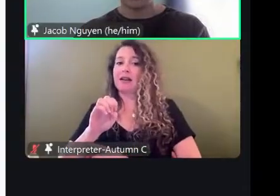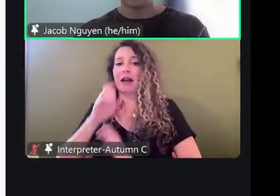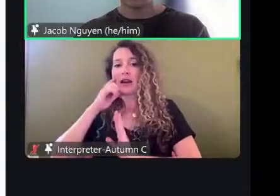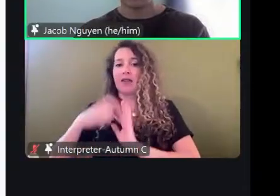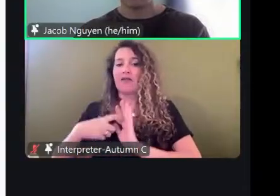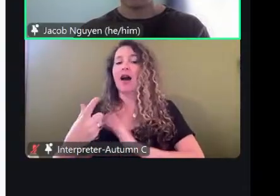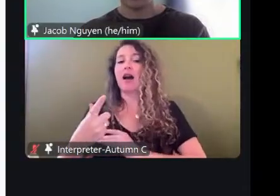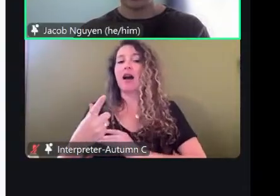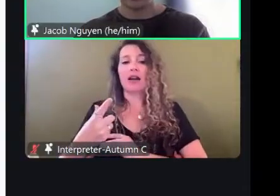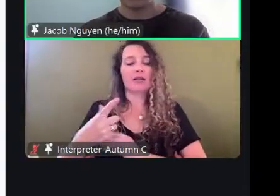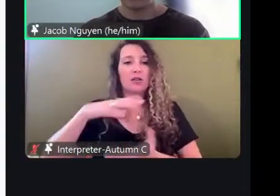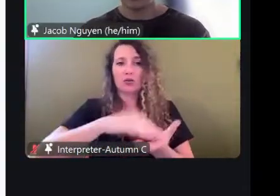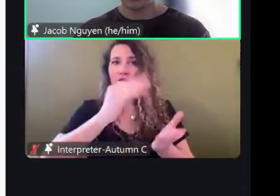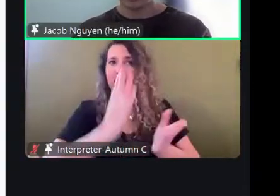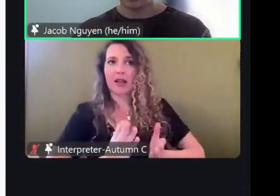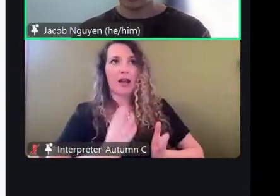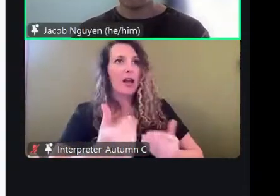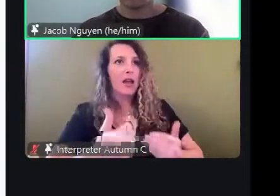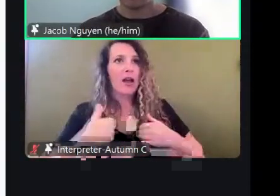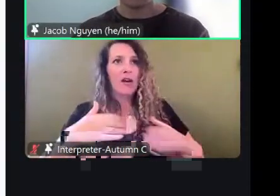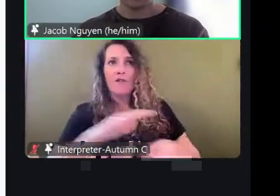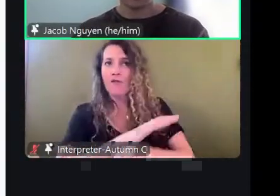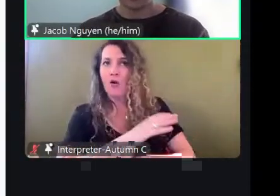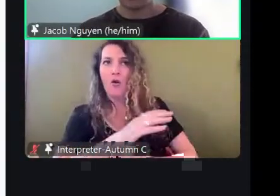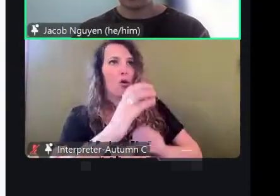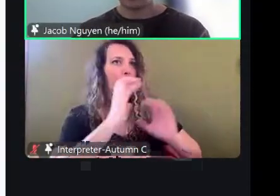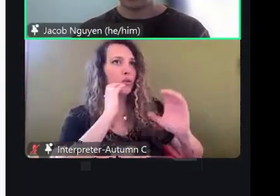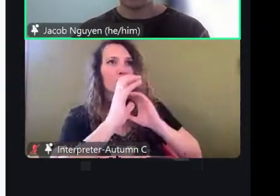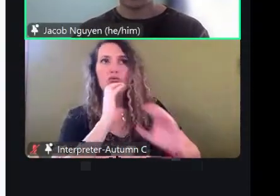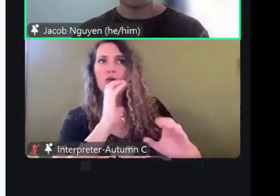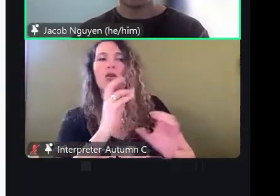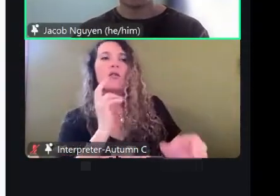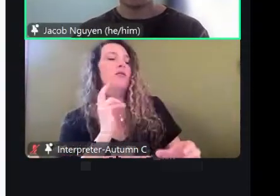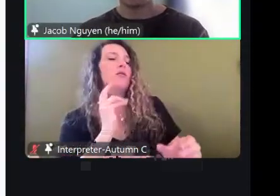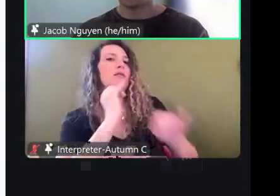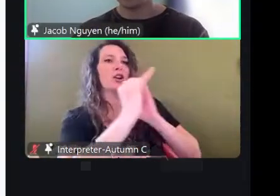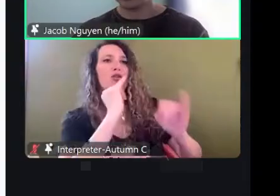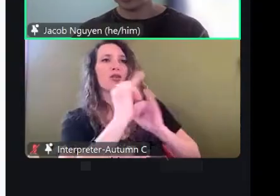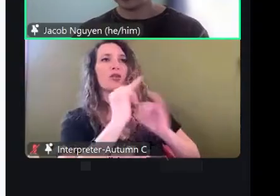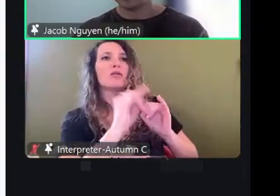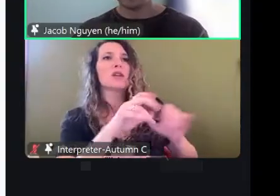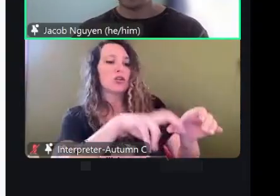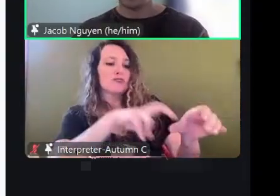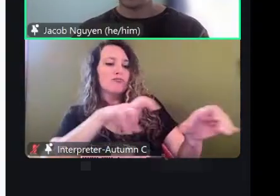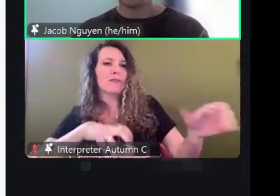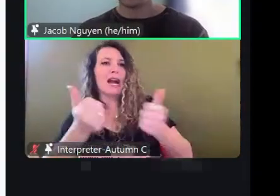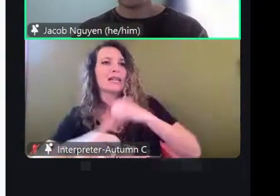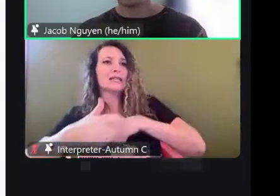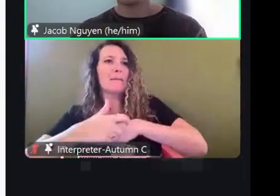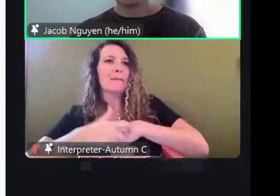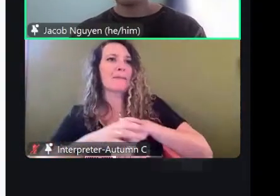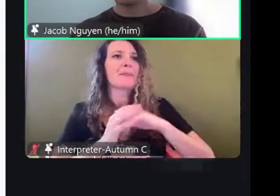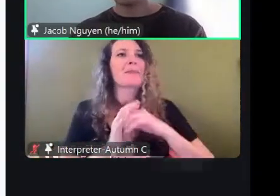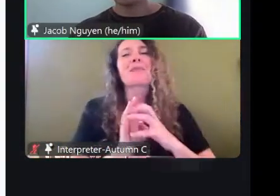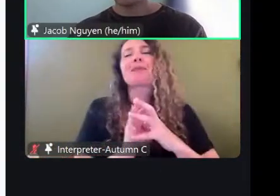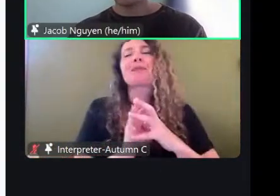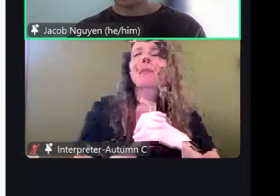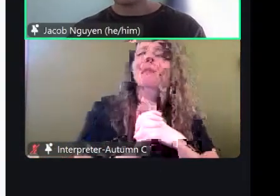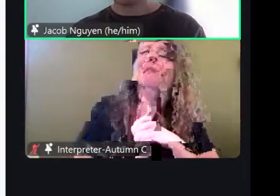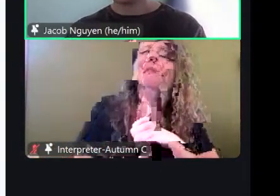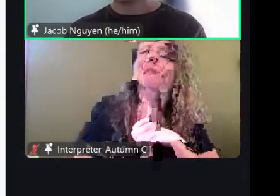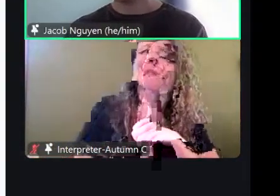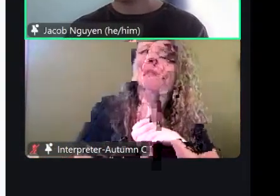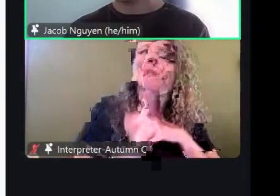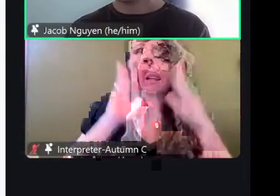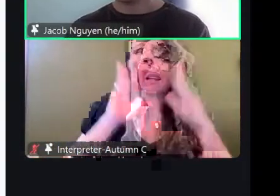complete voluntary control over their interviews with confidential participation and the option to withdraw at any time. And so our expected results